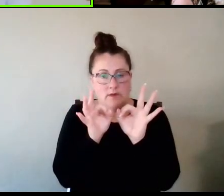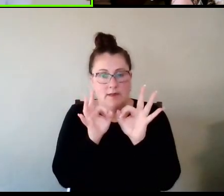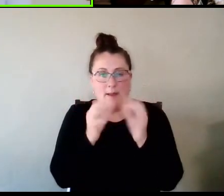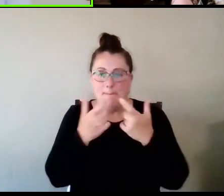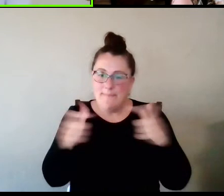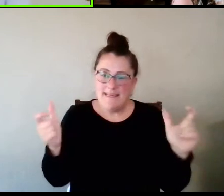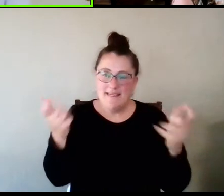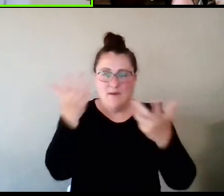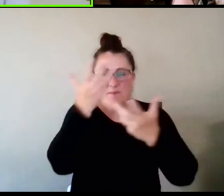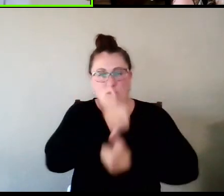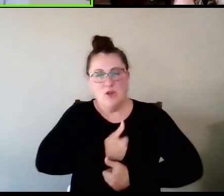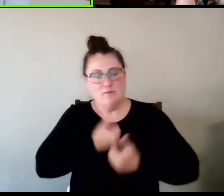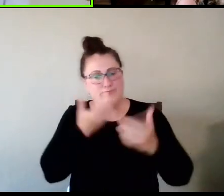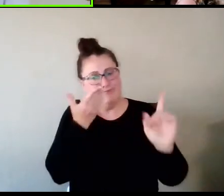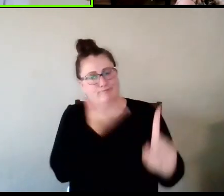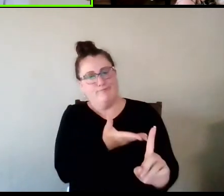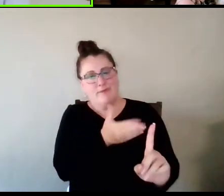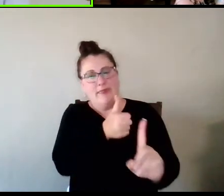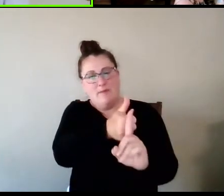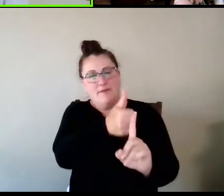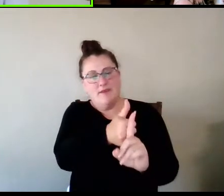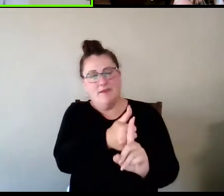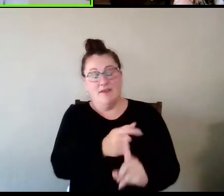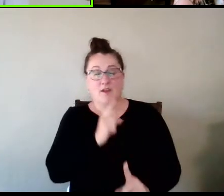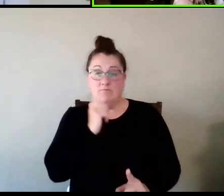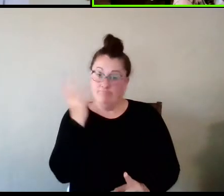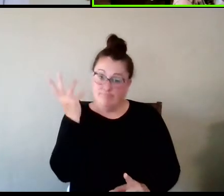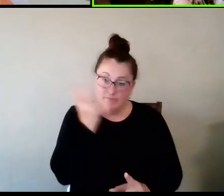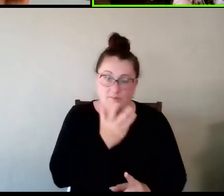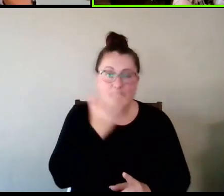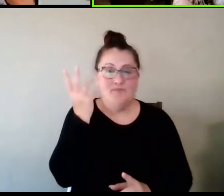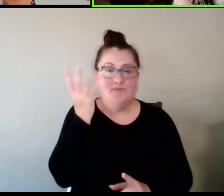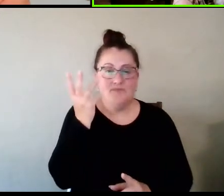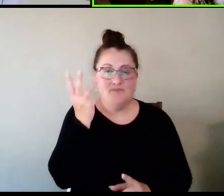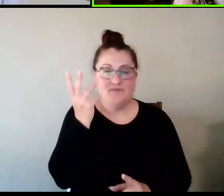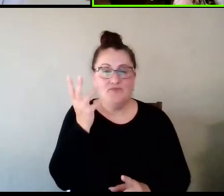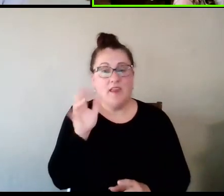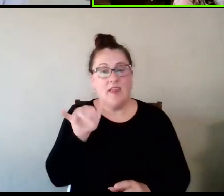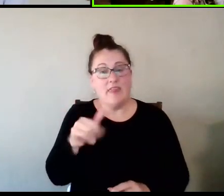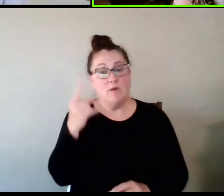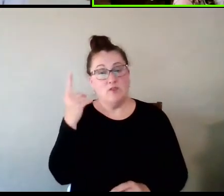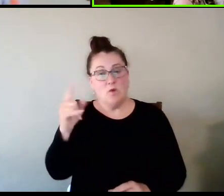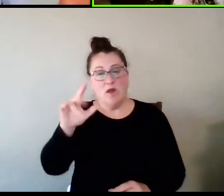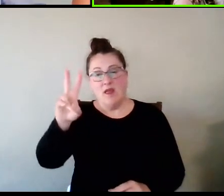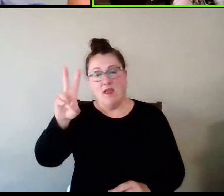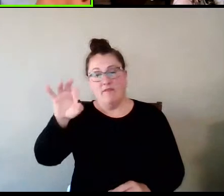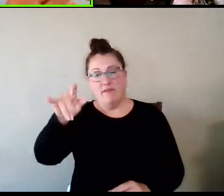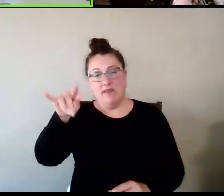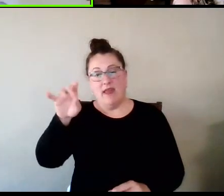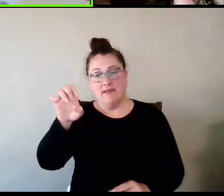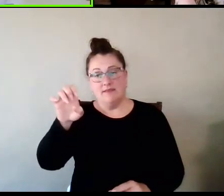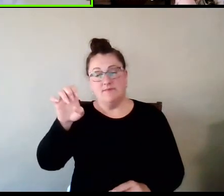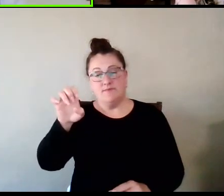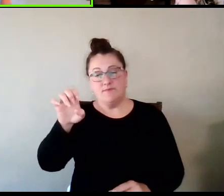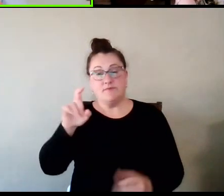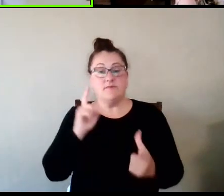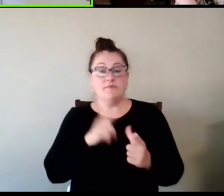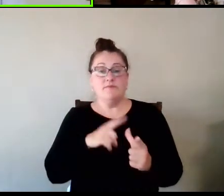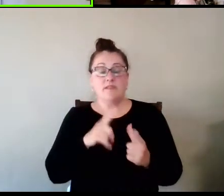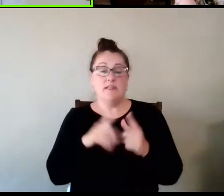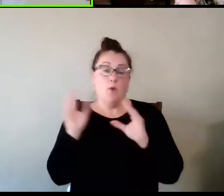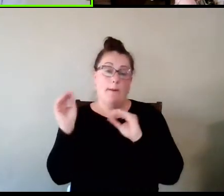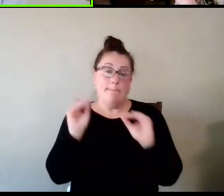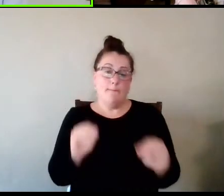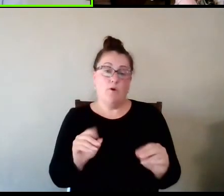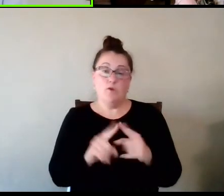beautiful version of themselves, it's quite extraordinary. So that was one vignette from the turnaround. And then when we moved to